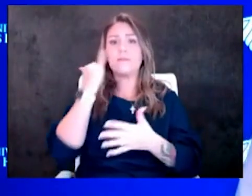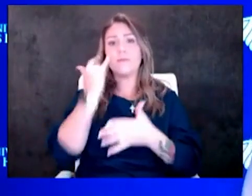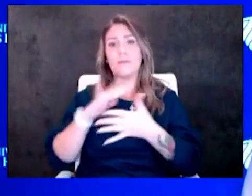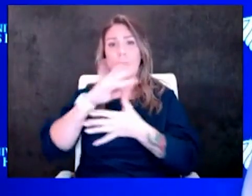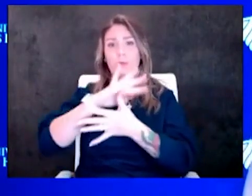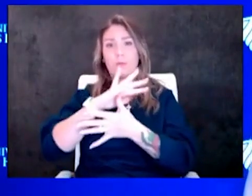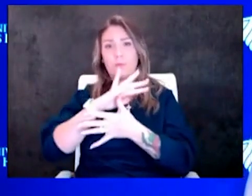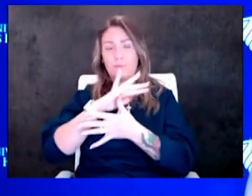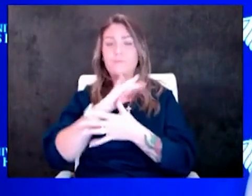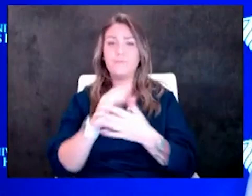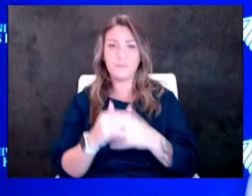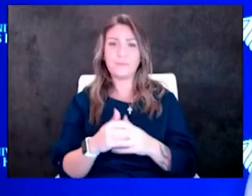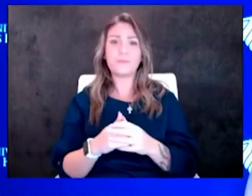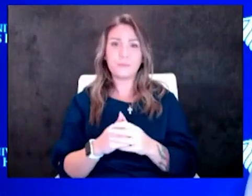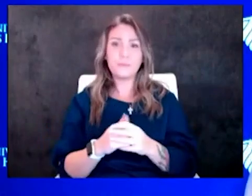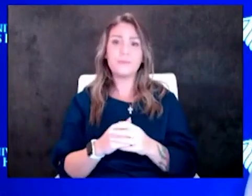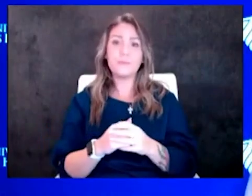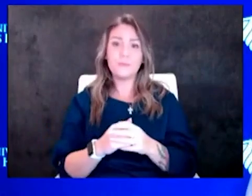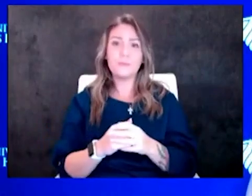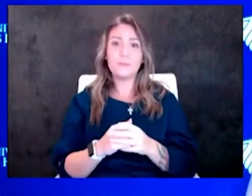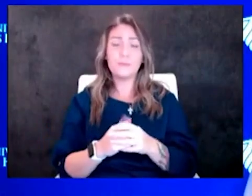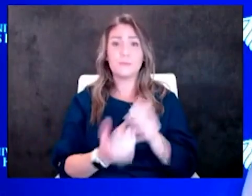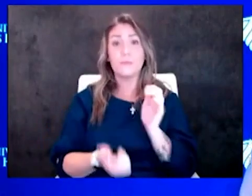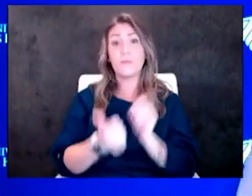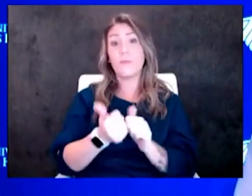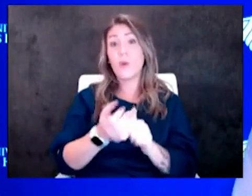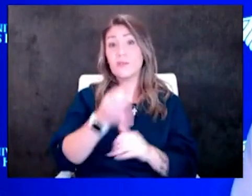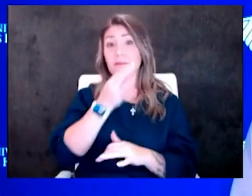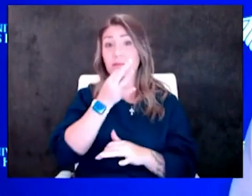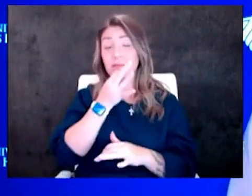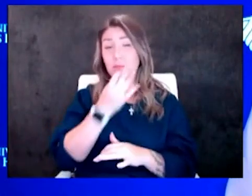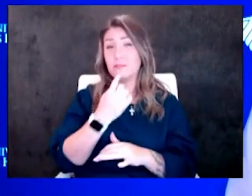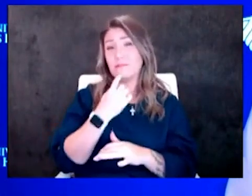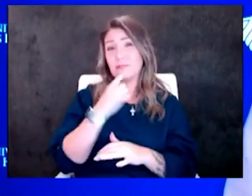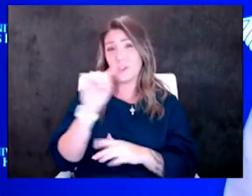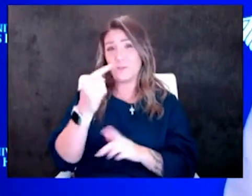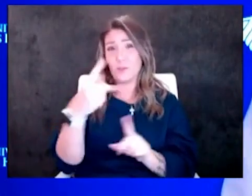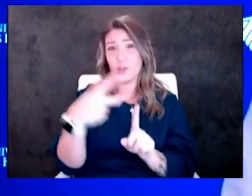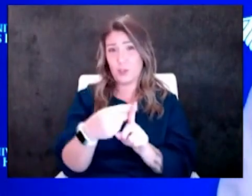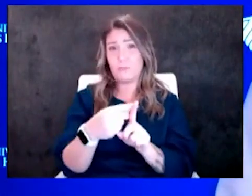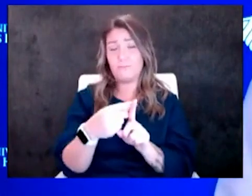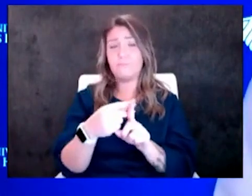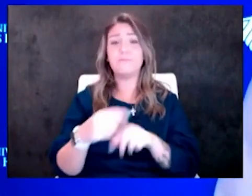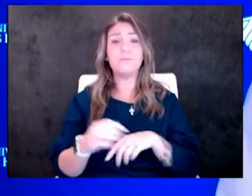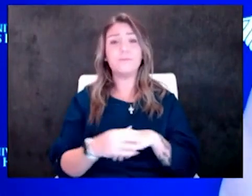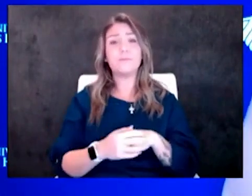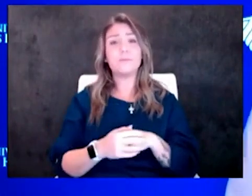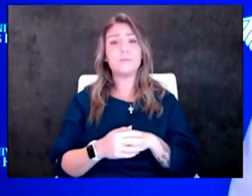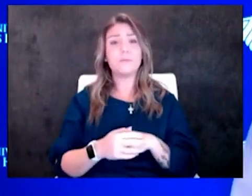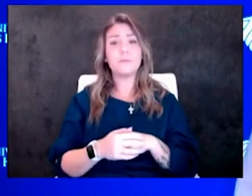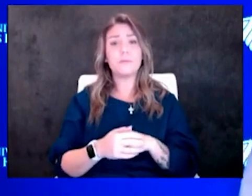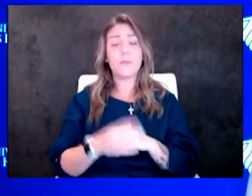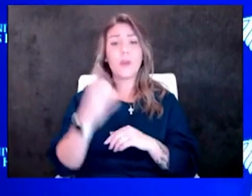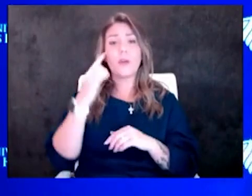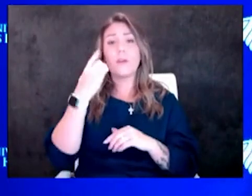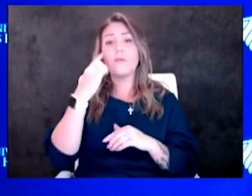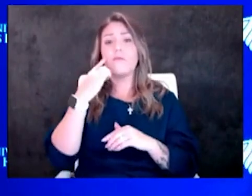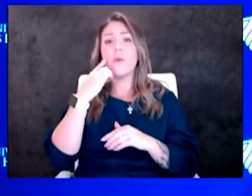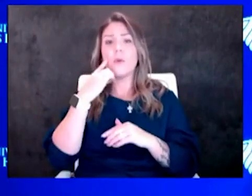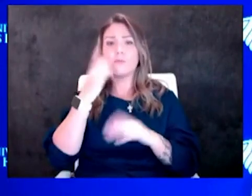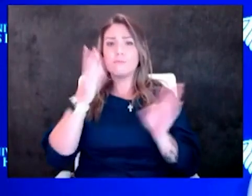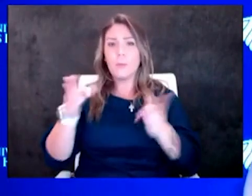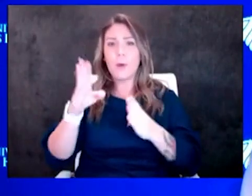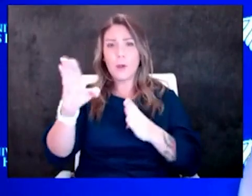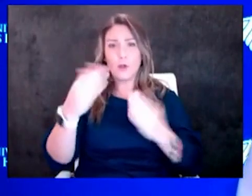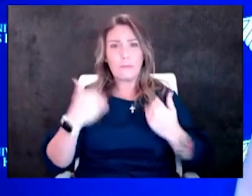most experts would prioritize that first dose, and that is just to be able to at least start to prime your immune system. Yes, if you